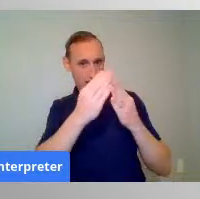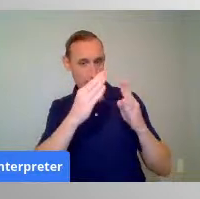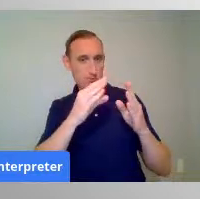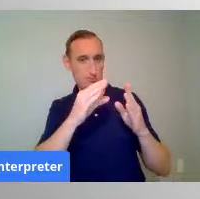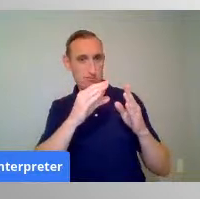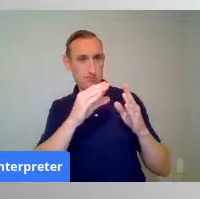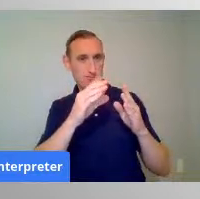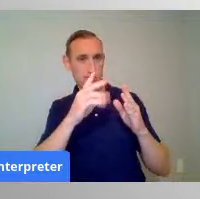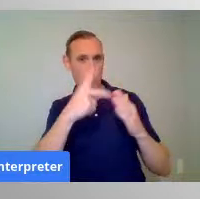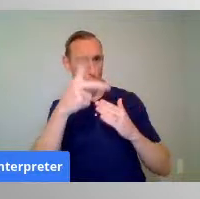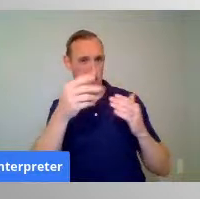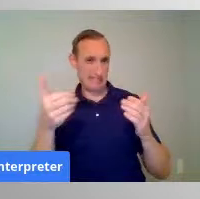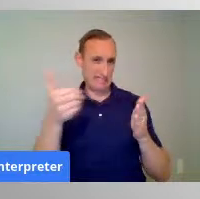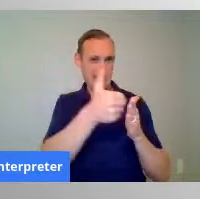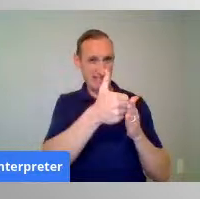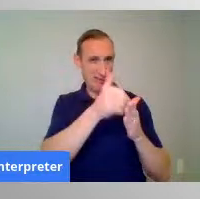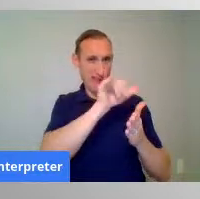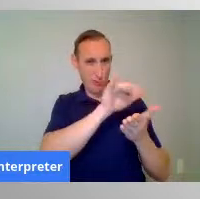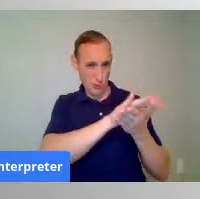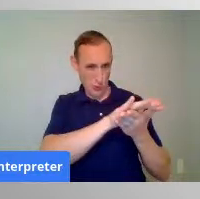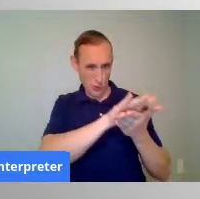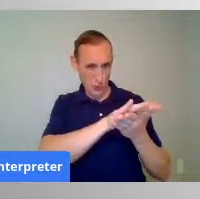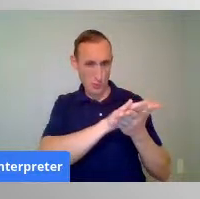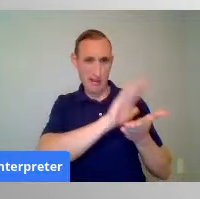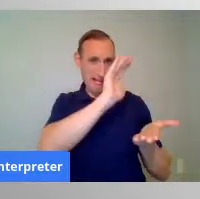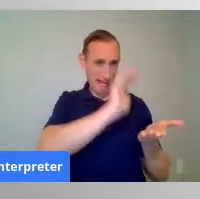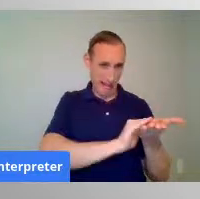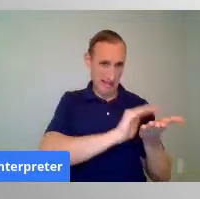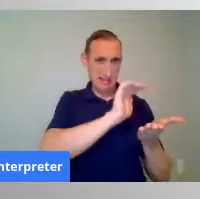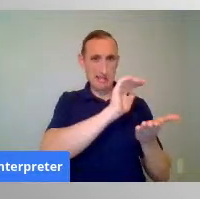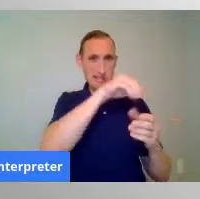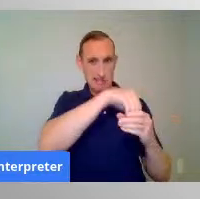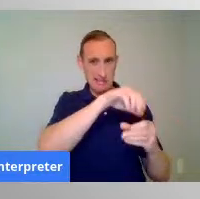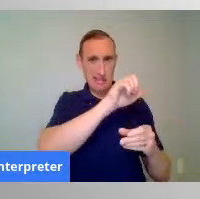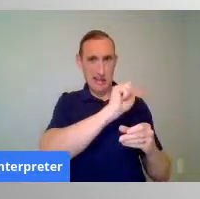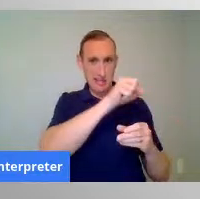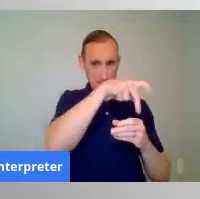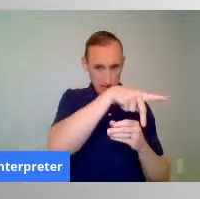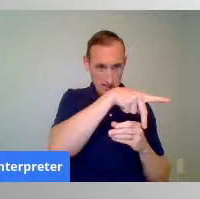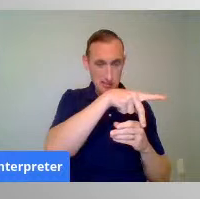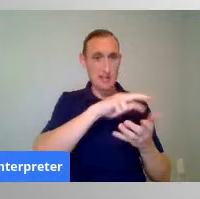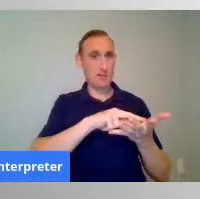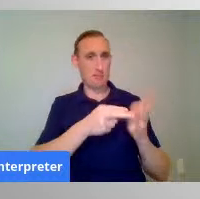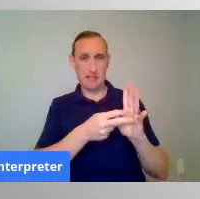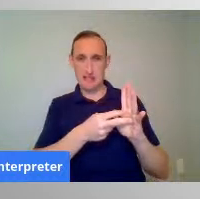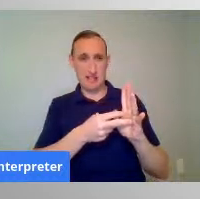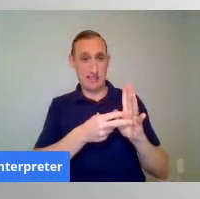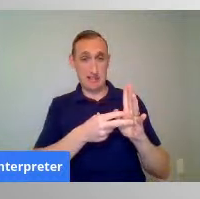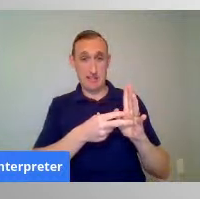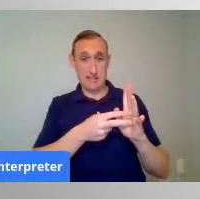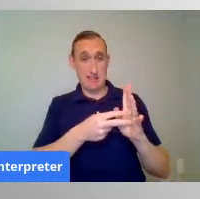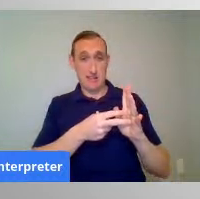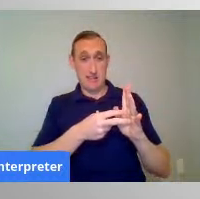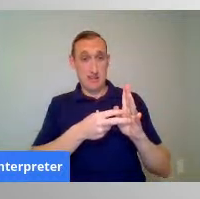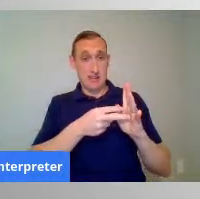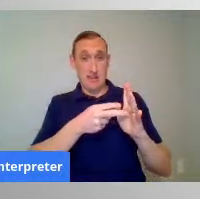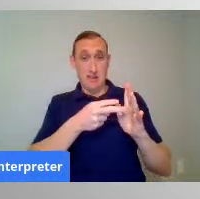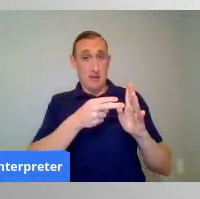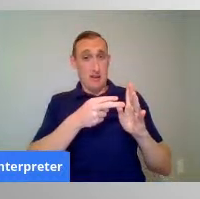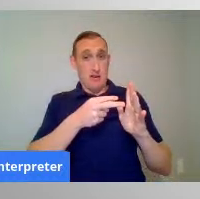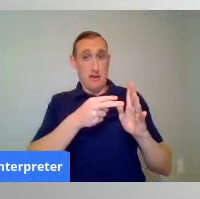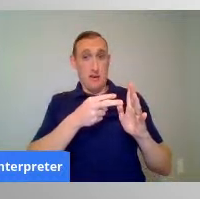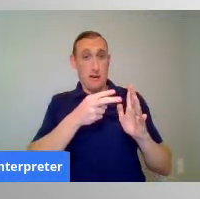throwing off with being able to have parents who pay and pay your staff, and then they couldn't really afford for